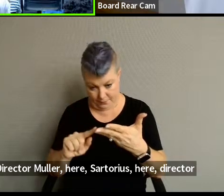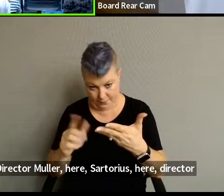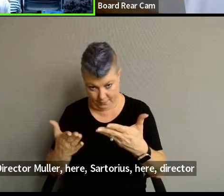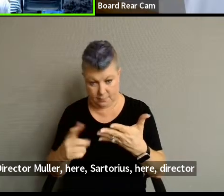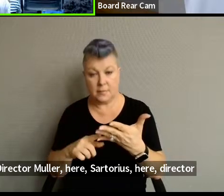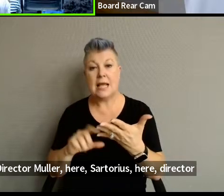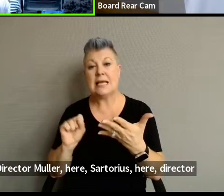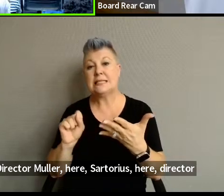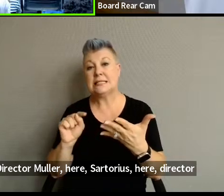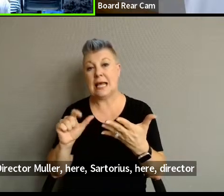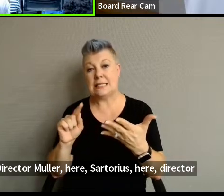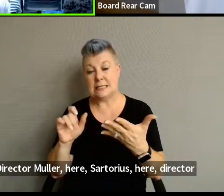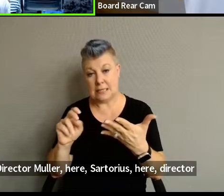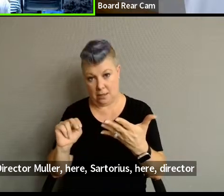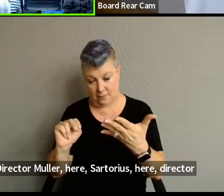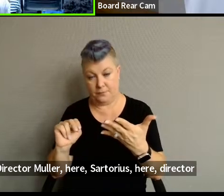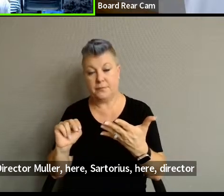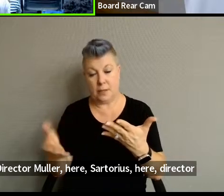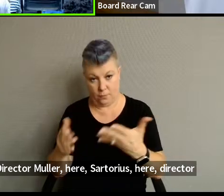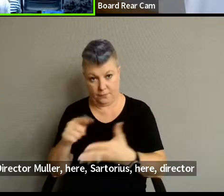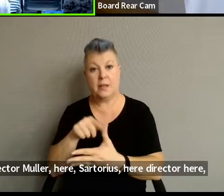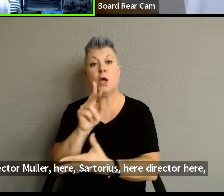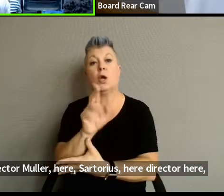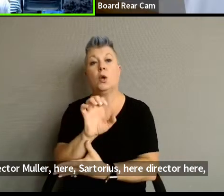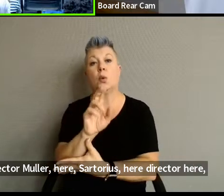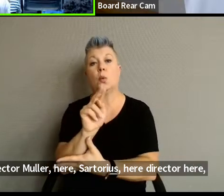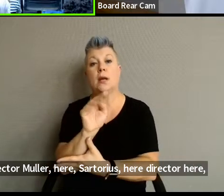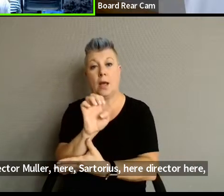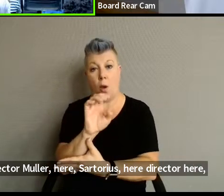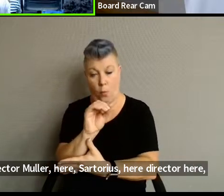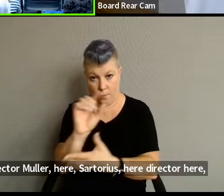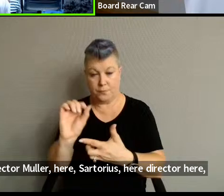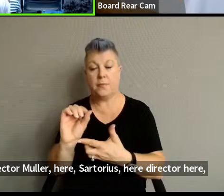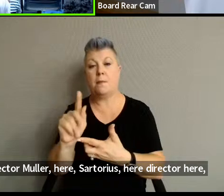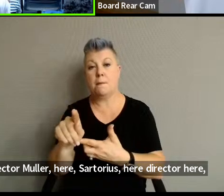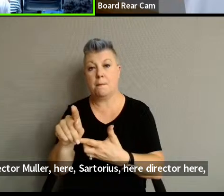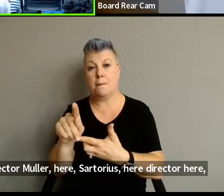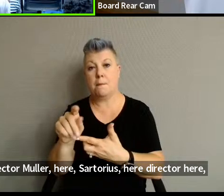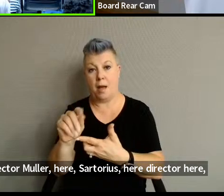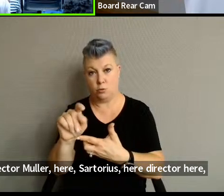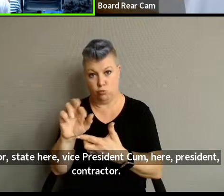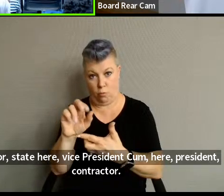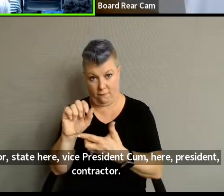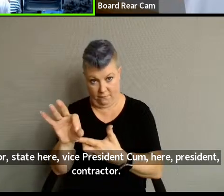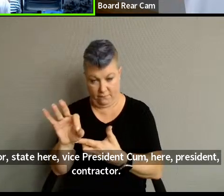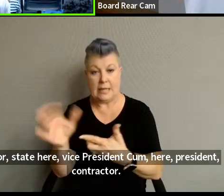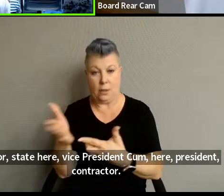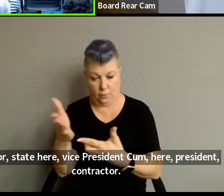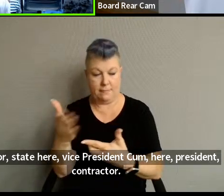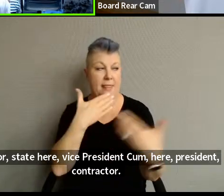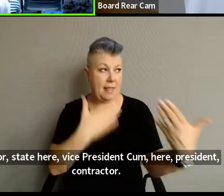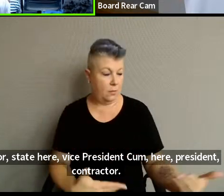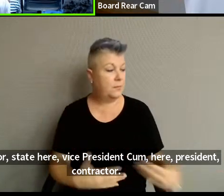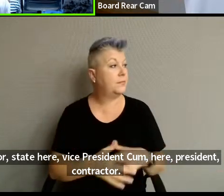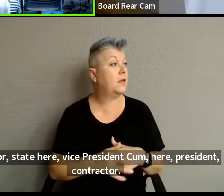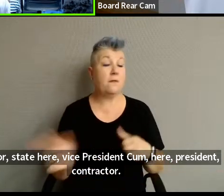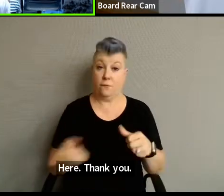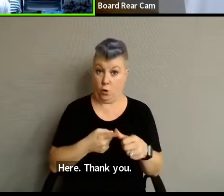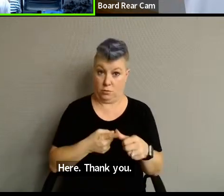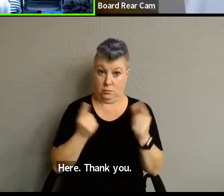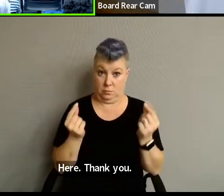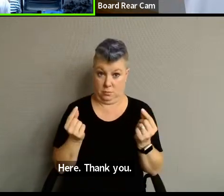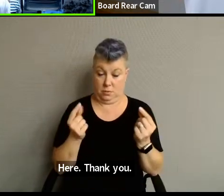Here. Vice President Cuneo. Here. President Potter. Here. Thank you. First on our agenda, we have